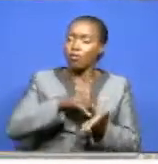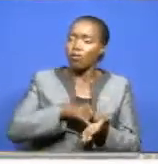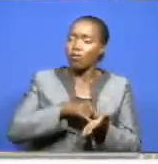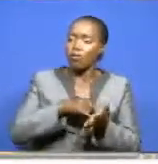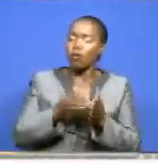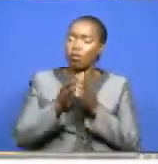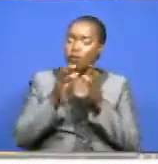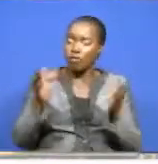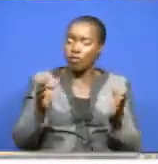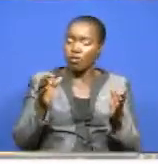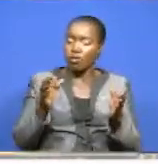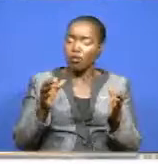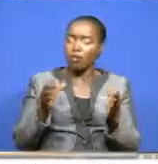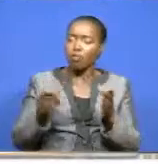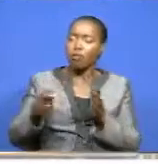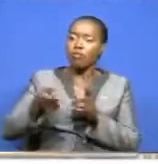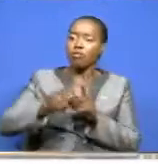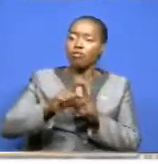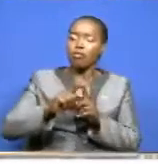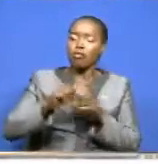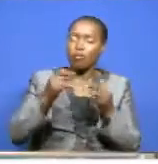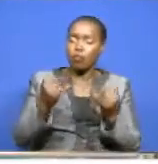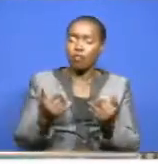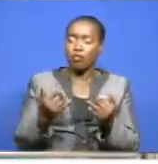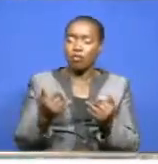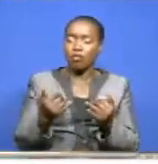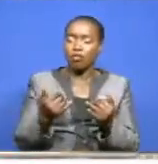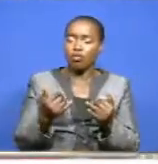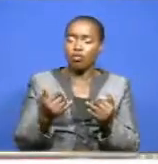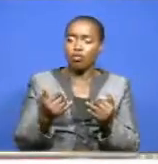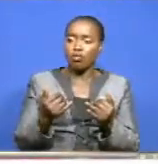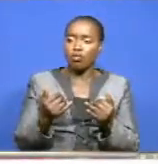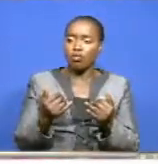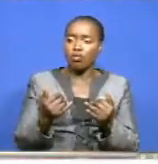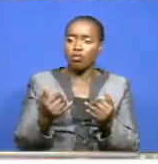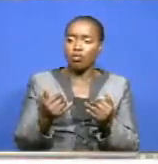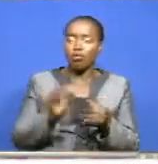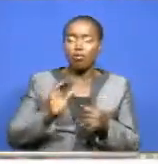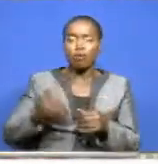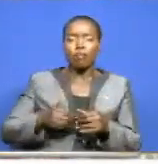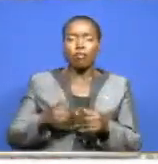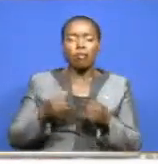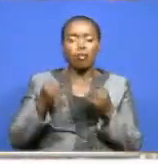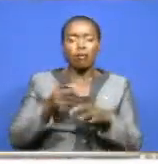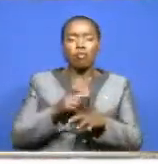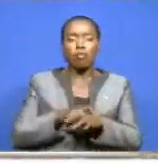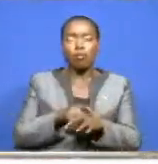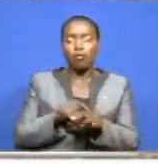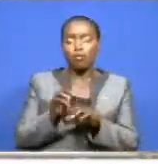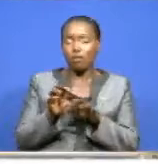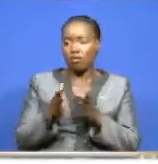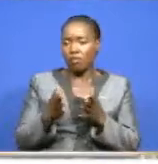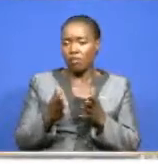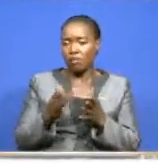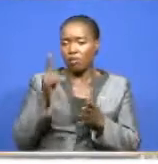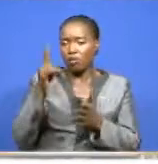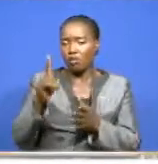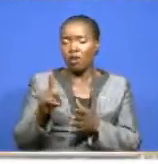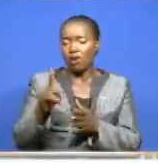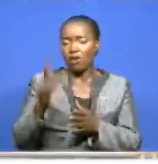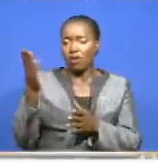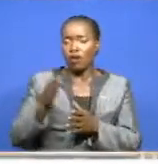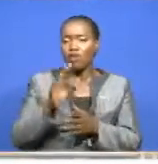thing. And like now for us women, for the longest time we have been fighting for the one-third gender